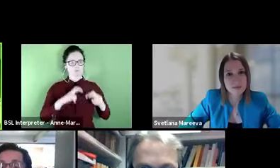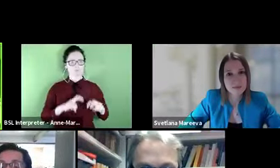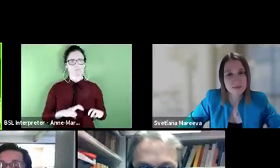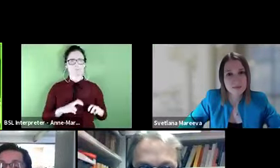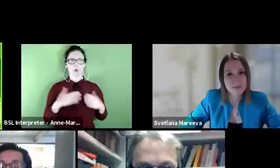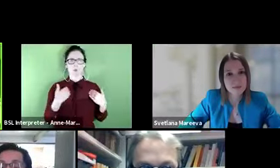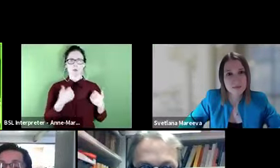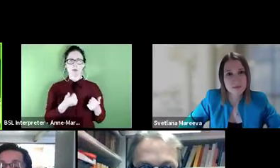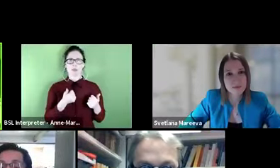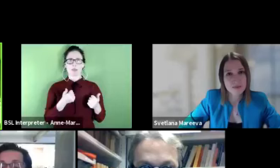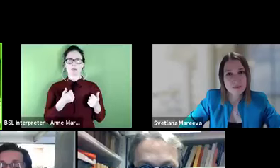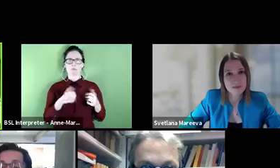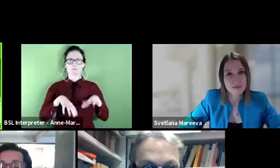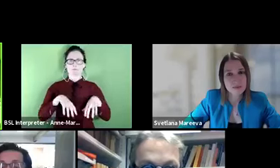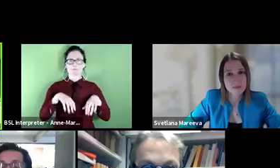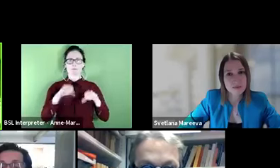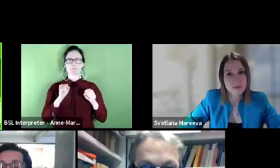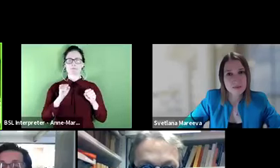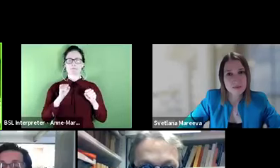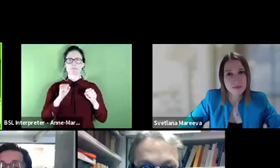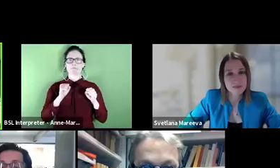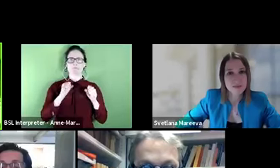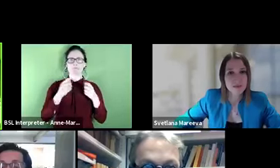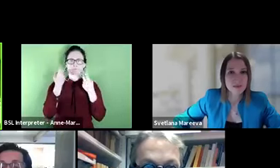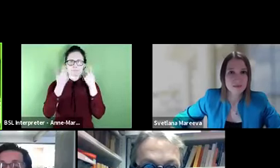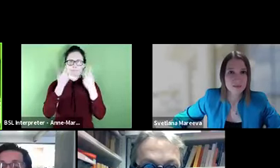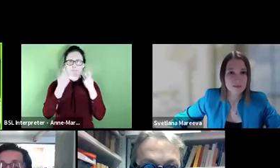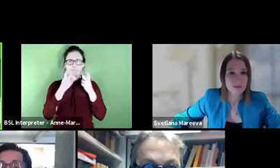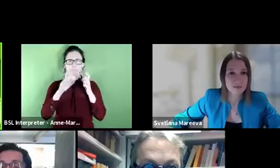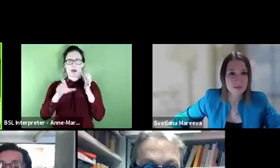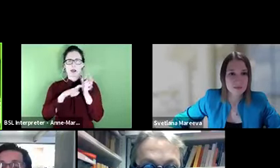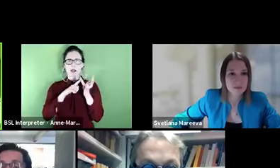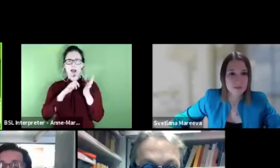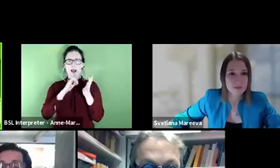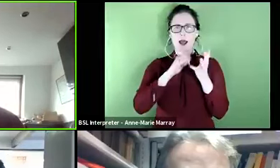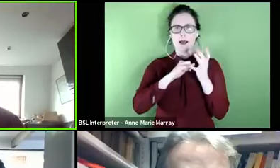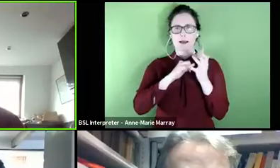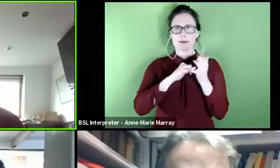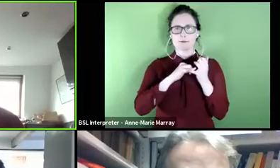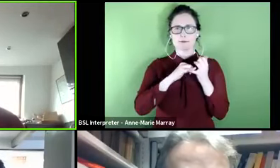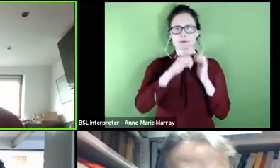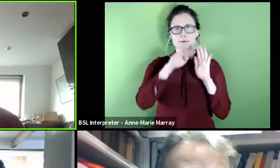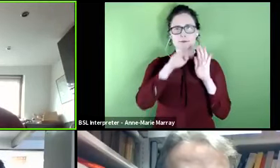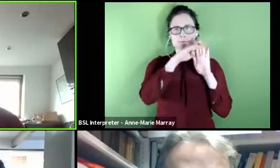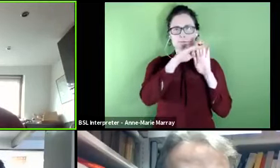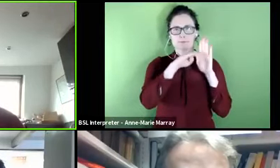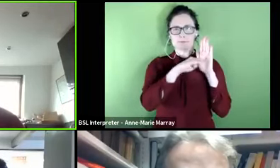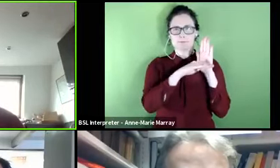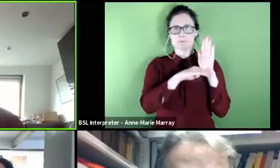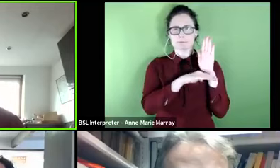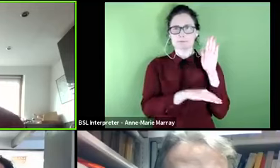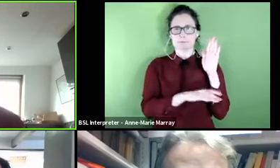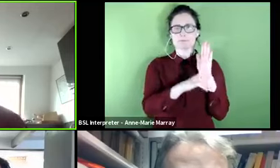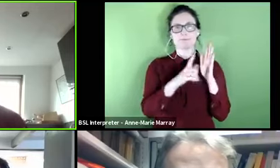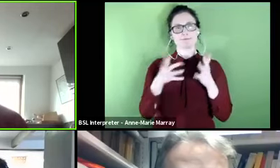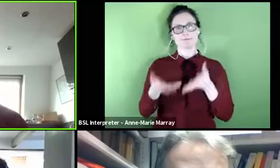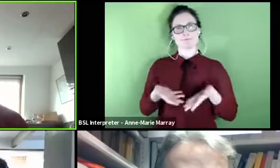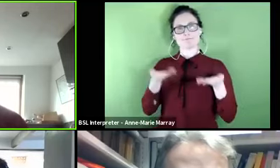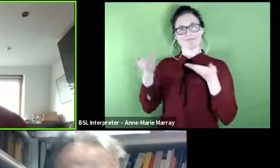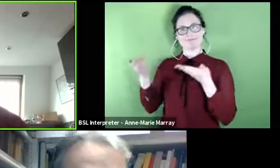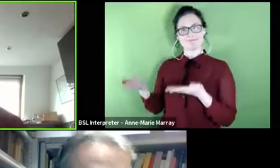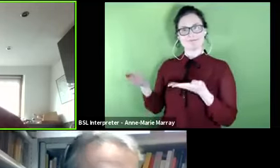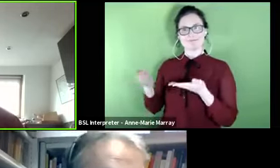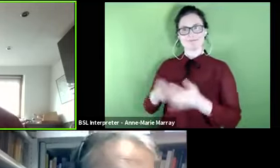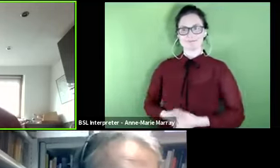renewing the sociology of class and stratification. And he's going to make some opening framing remarks. So Louis, over to